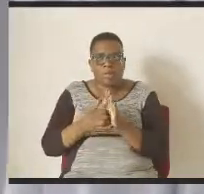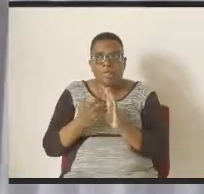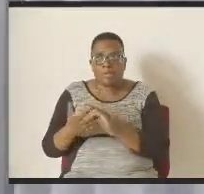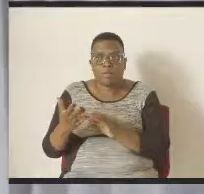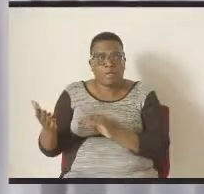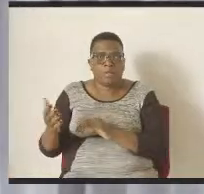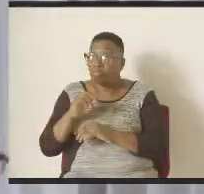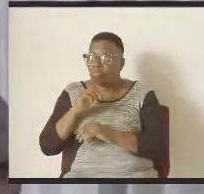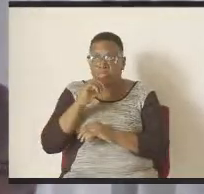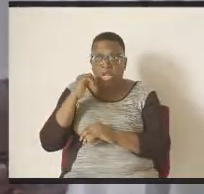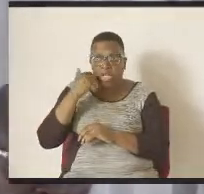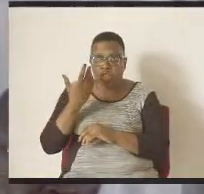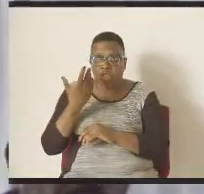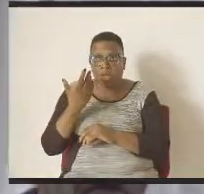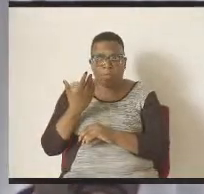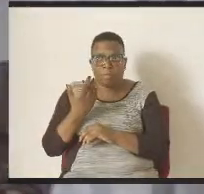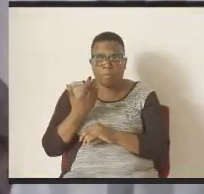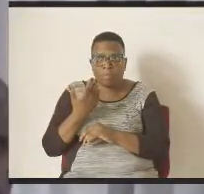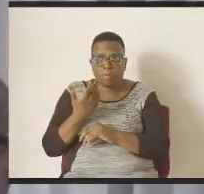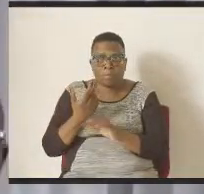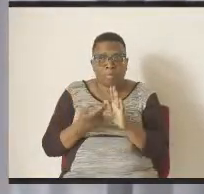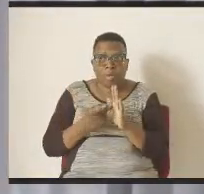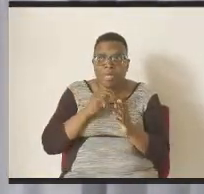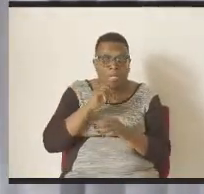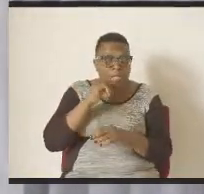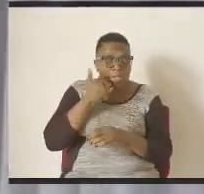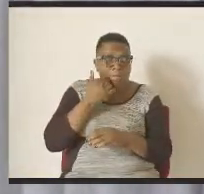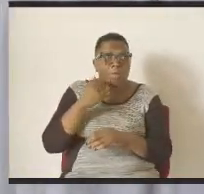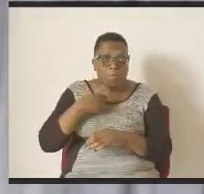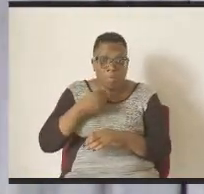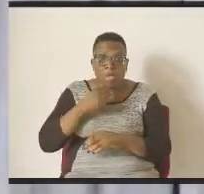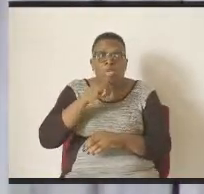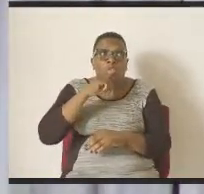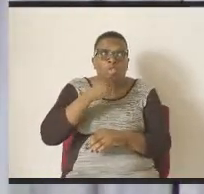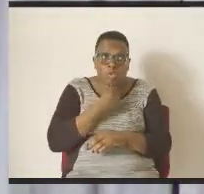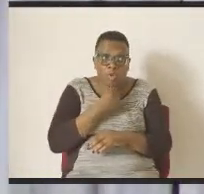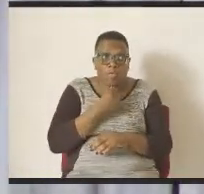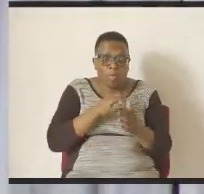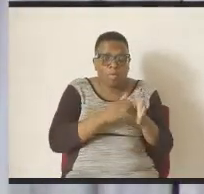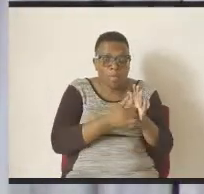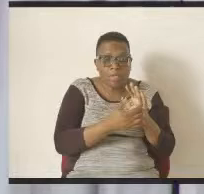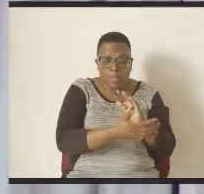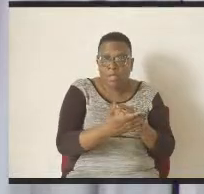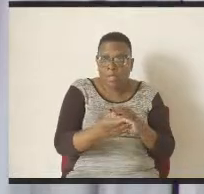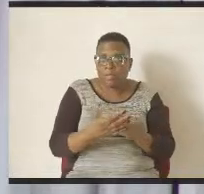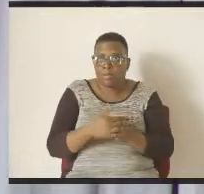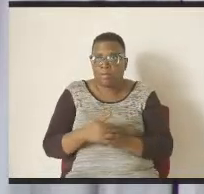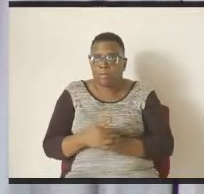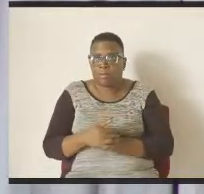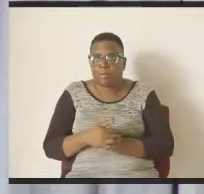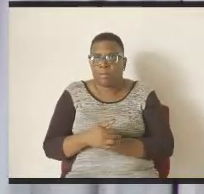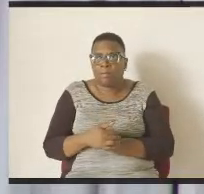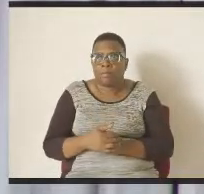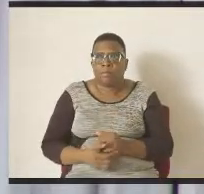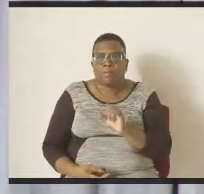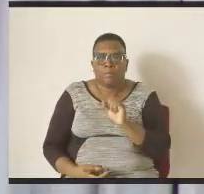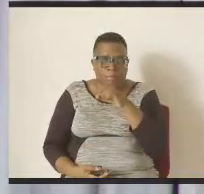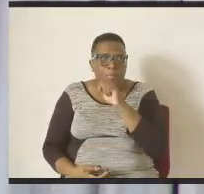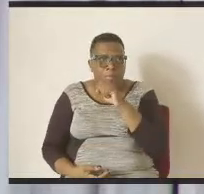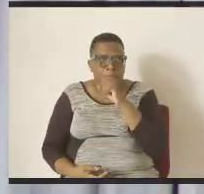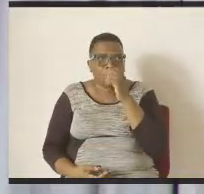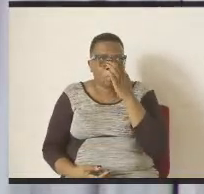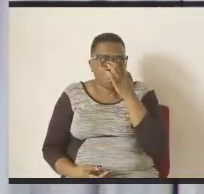He's not ashamed to be associated with. He's not ashamed to stand up for Jesus Christ. And for that reason he's